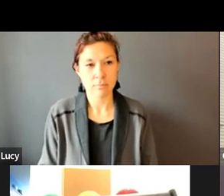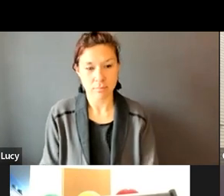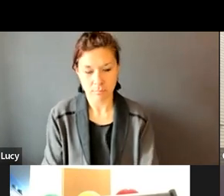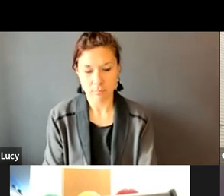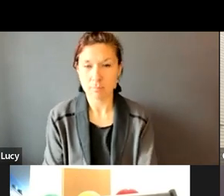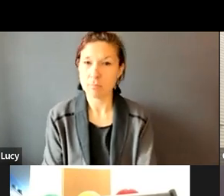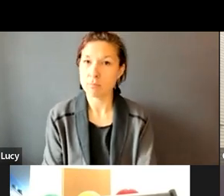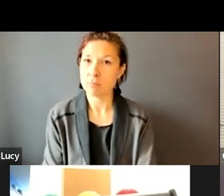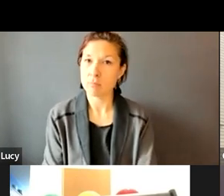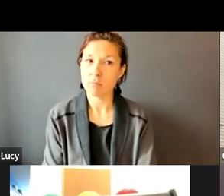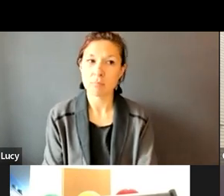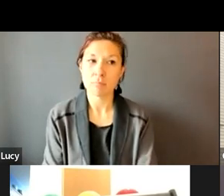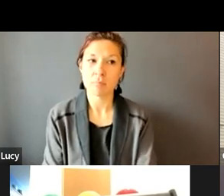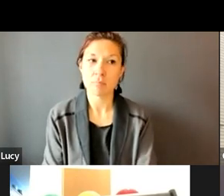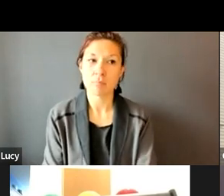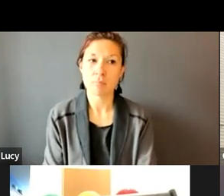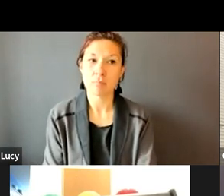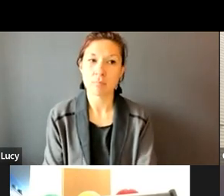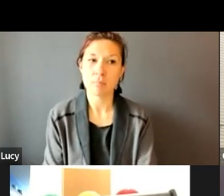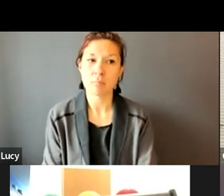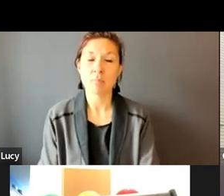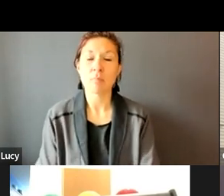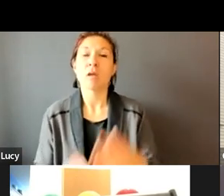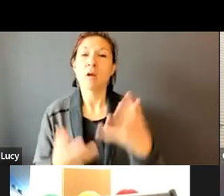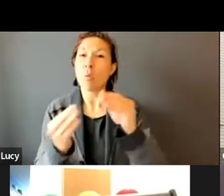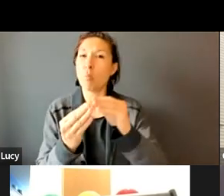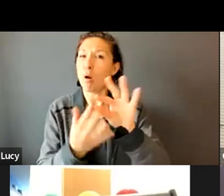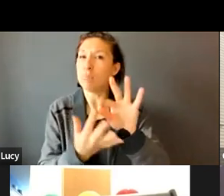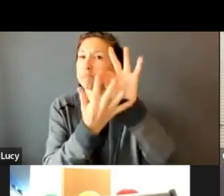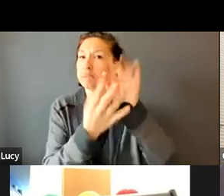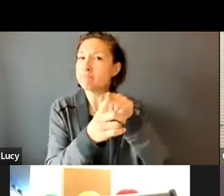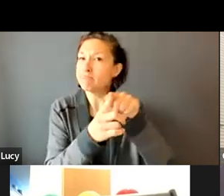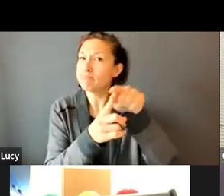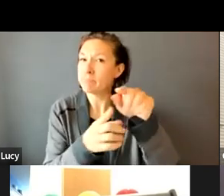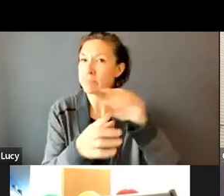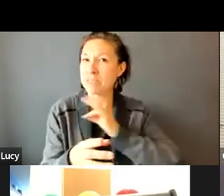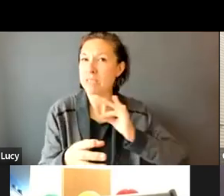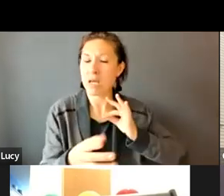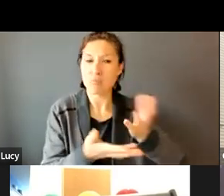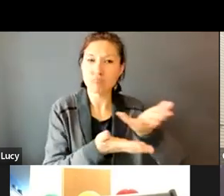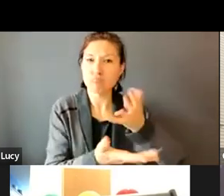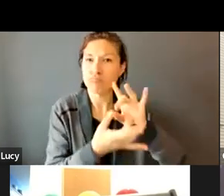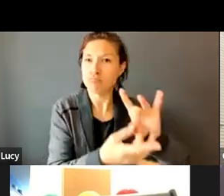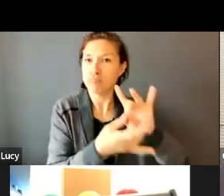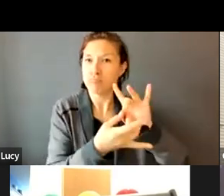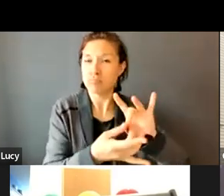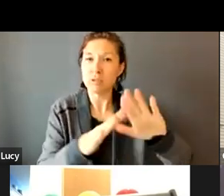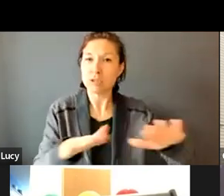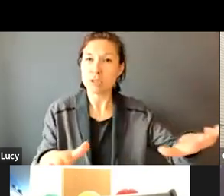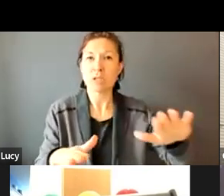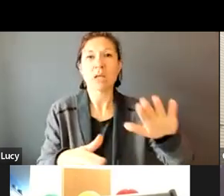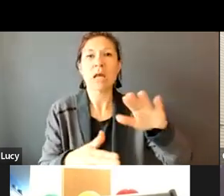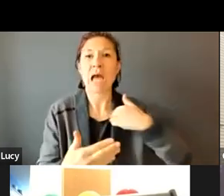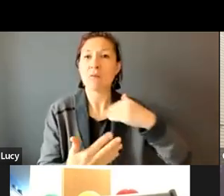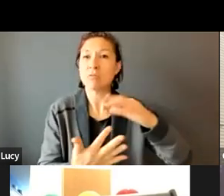we want more specialized staff who works with our children with special needs as social workers